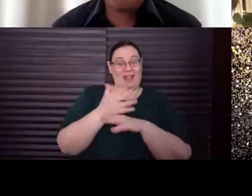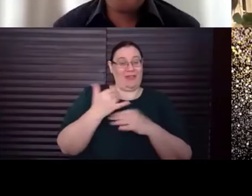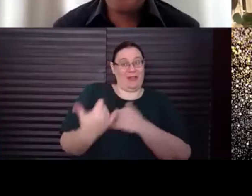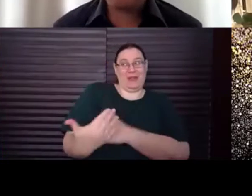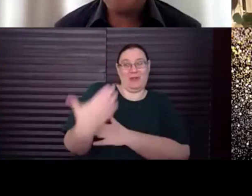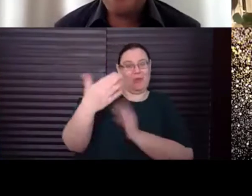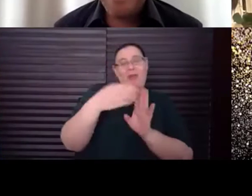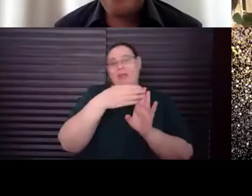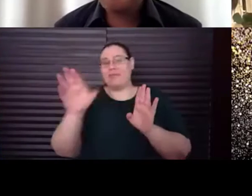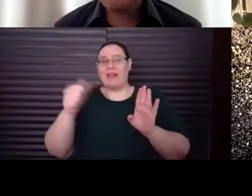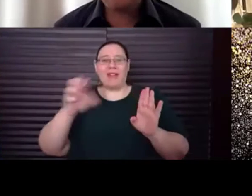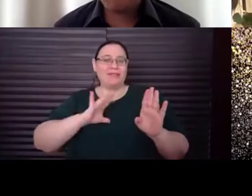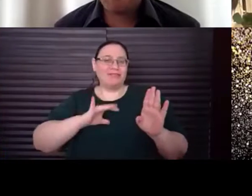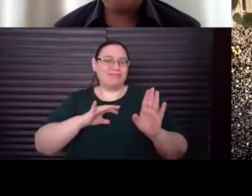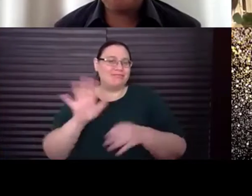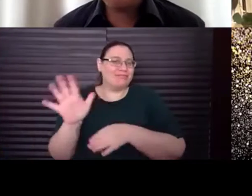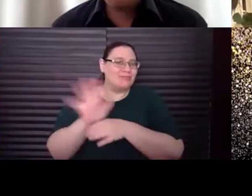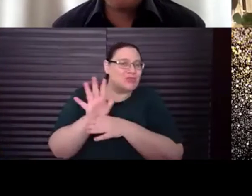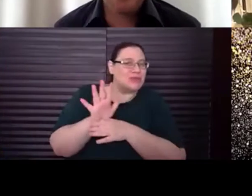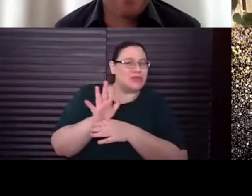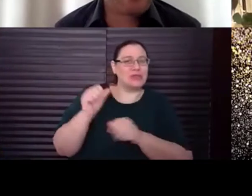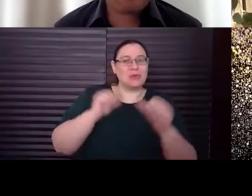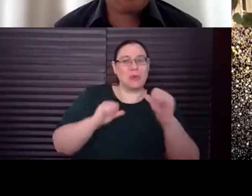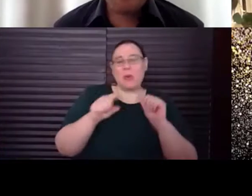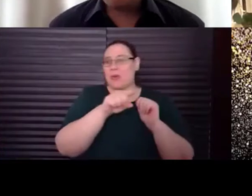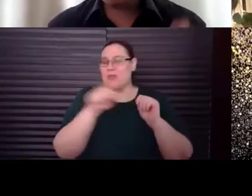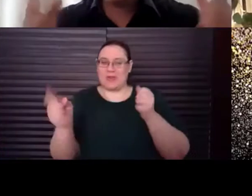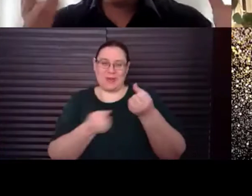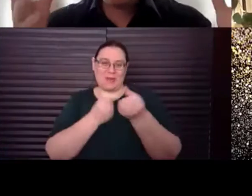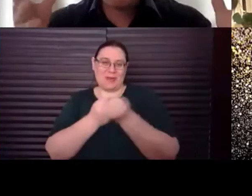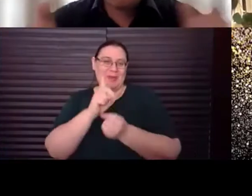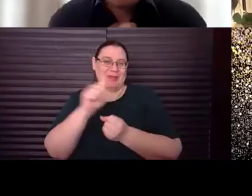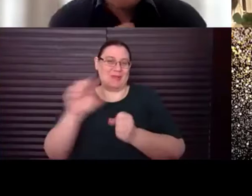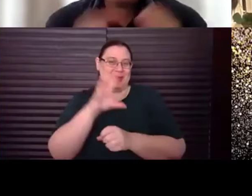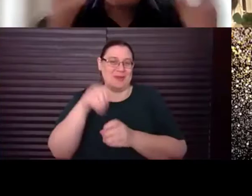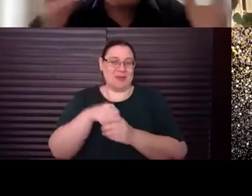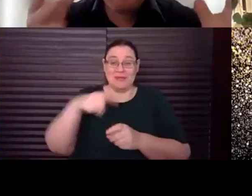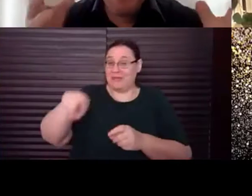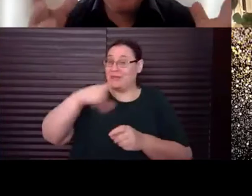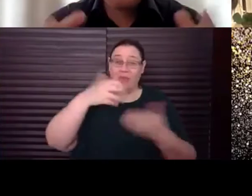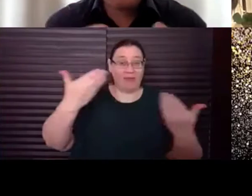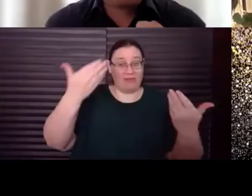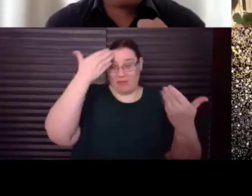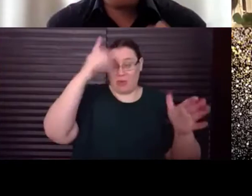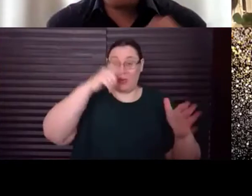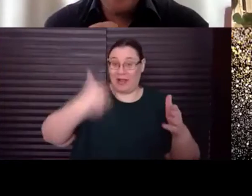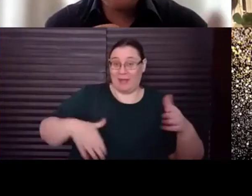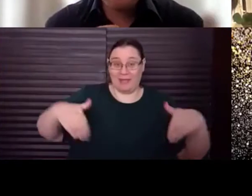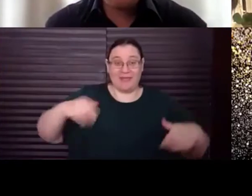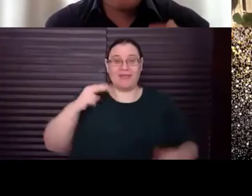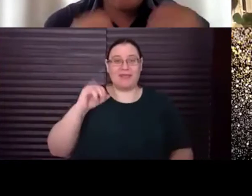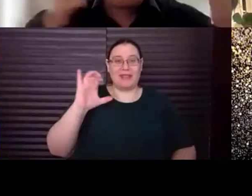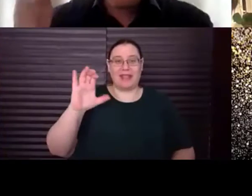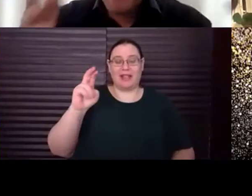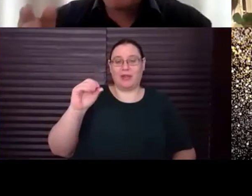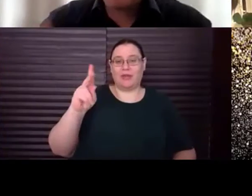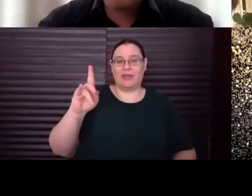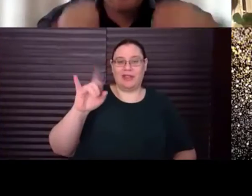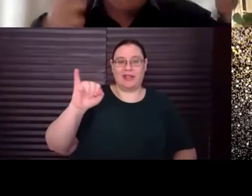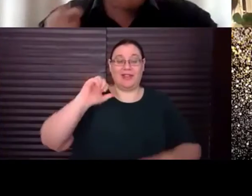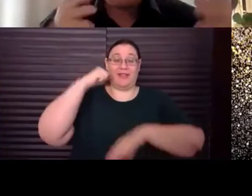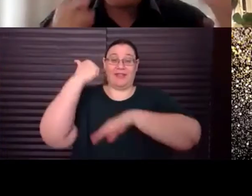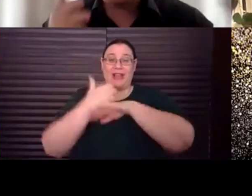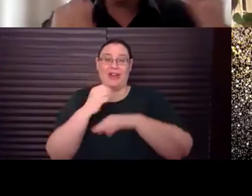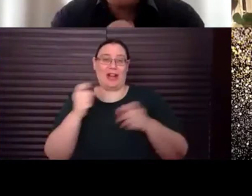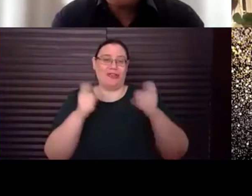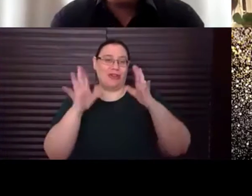great programs and to support disability inclusion. For those of you that don't know me, I'm Nick Novicki. I'm the founder and director of